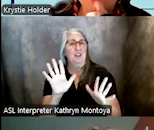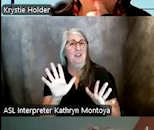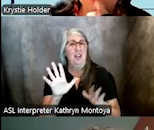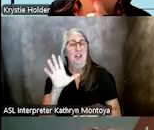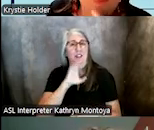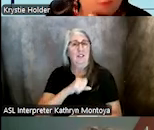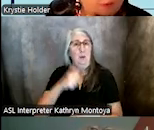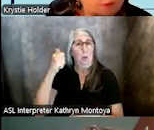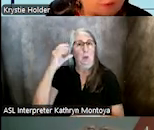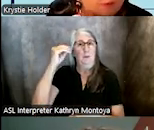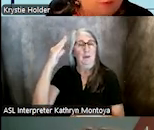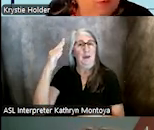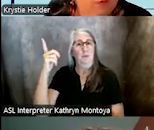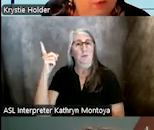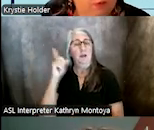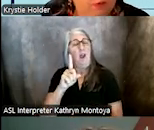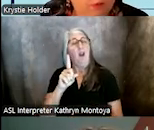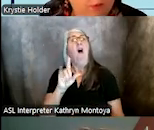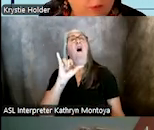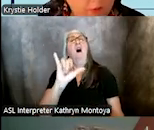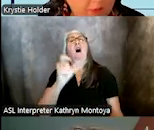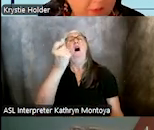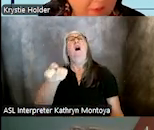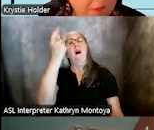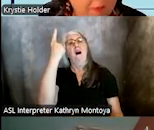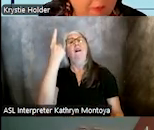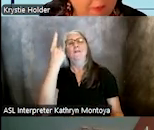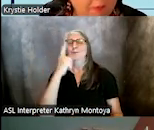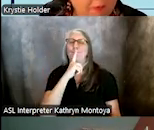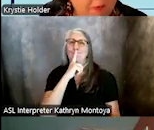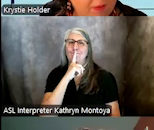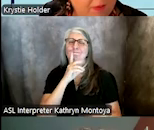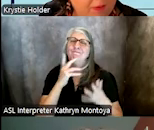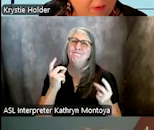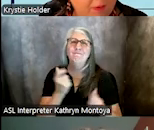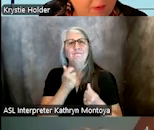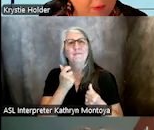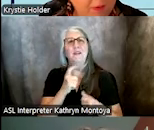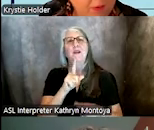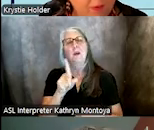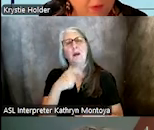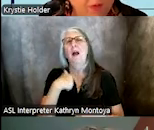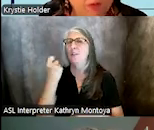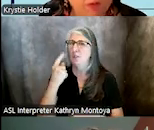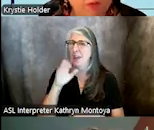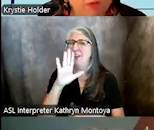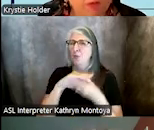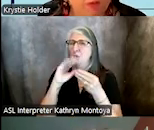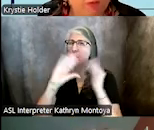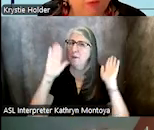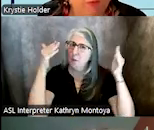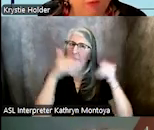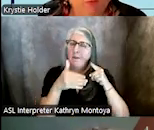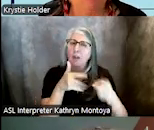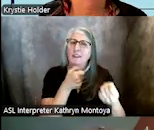elder was like, oh, but it was more about the allies and how important the